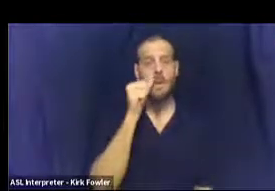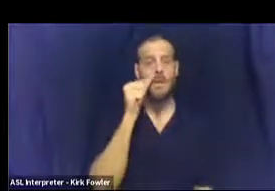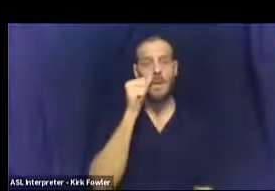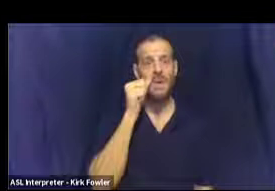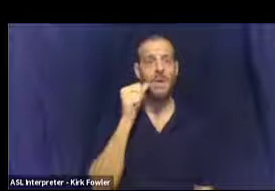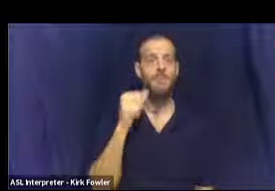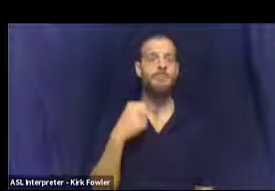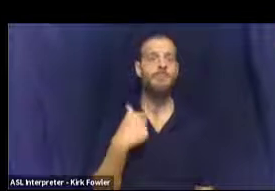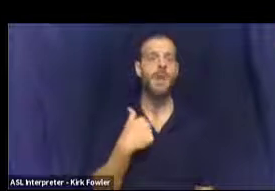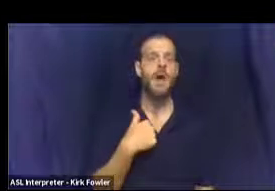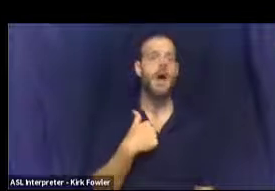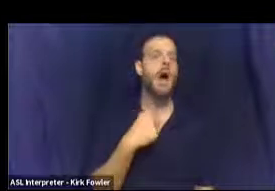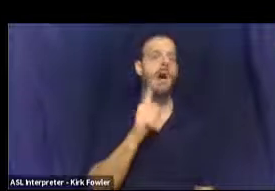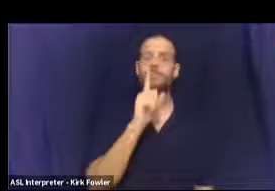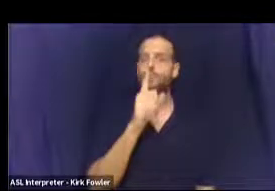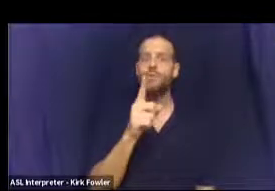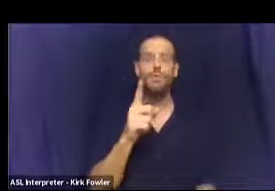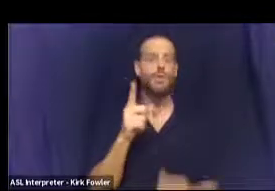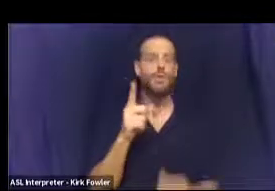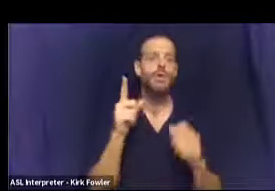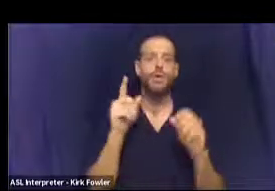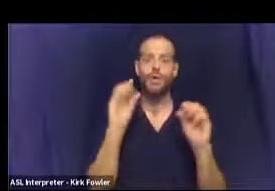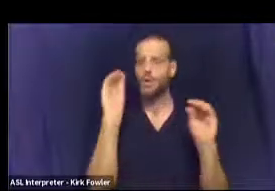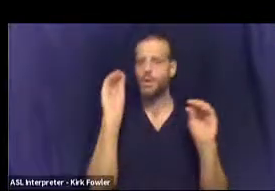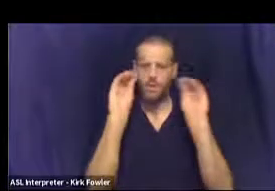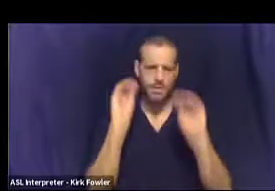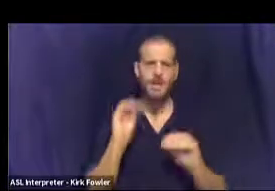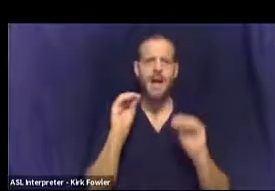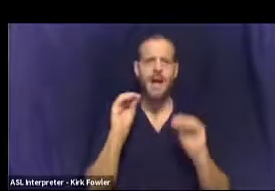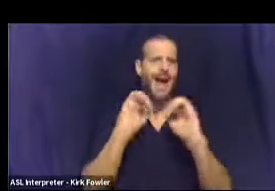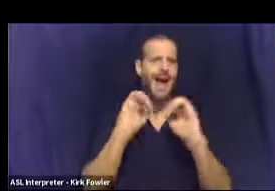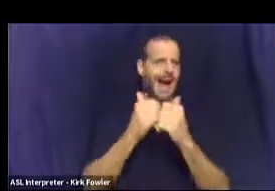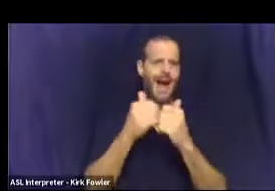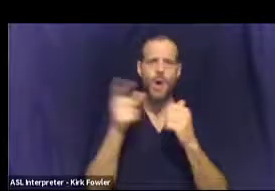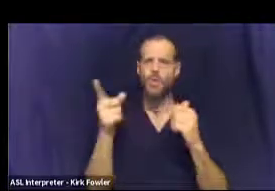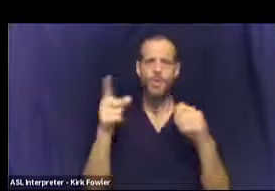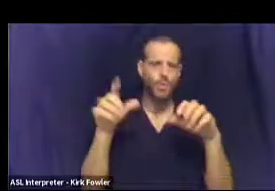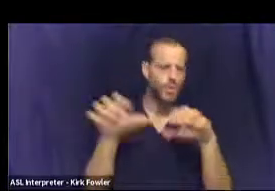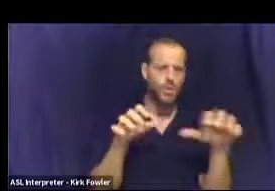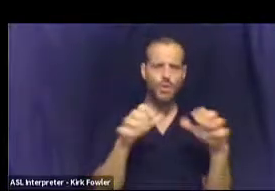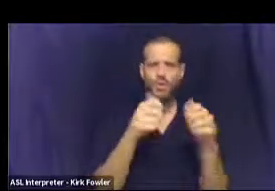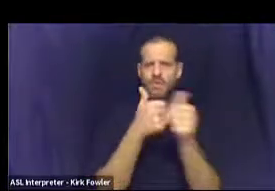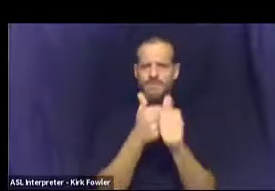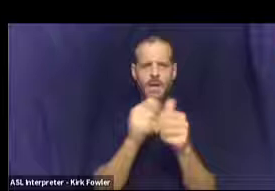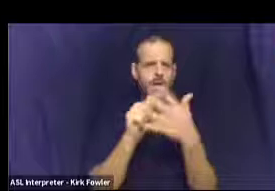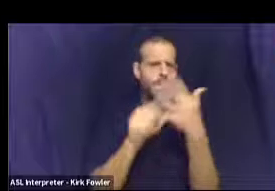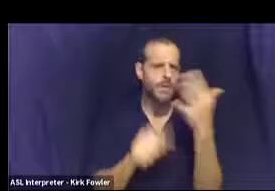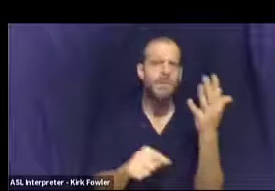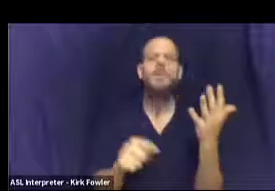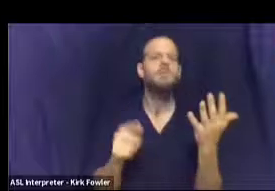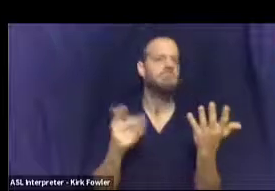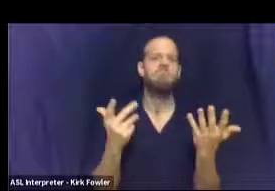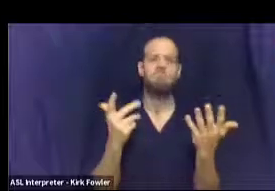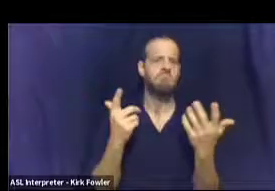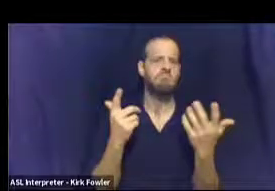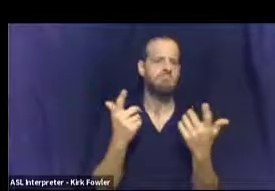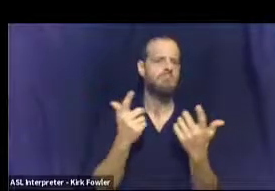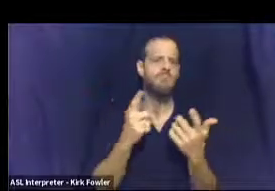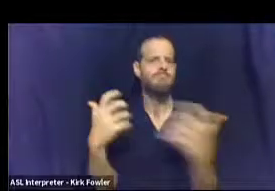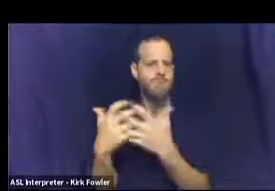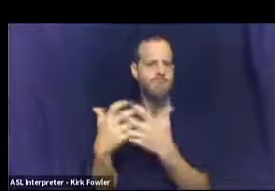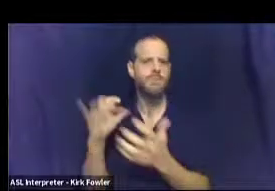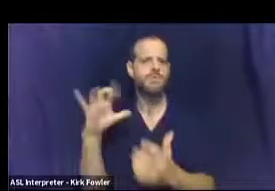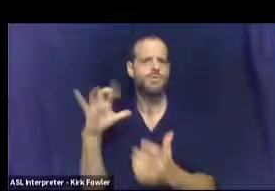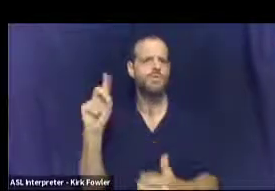ones that you could set up to where once you check it up, check it off, the rest of them raise up so that there's not visual clutter for a child who might be accessing this